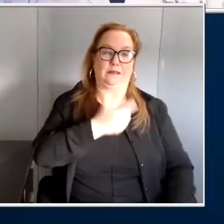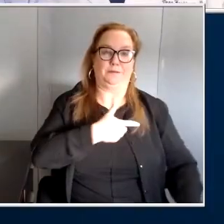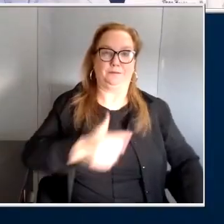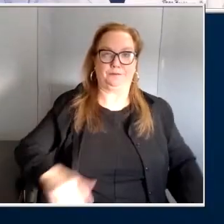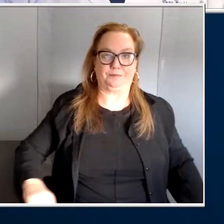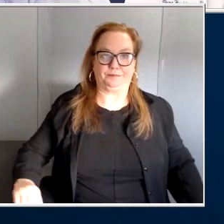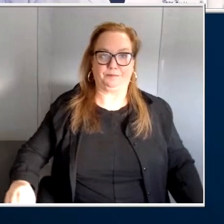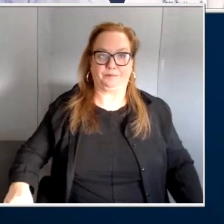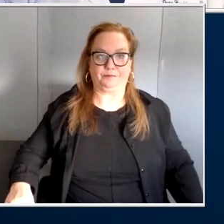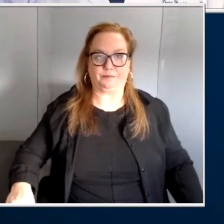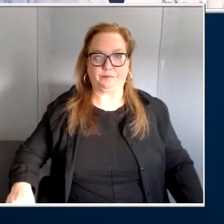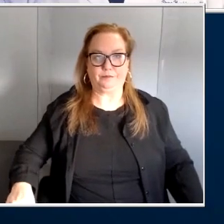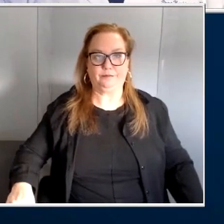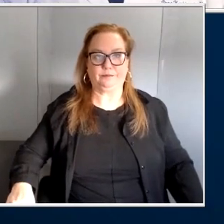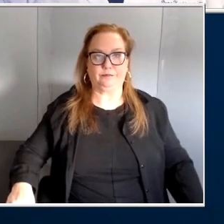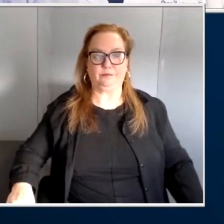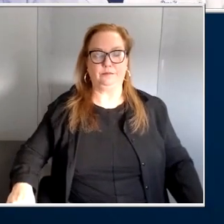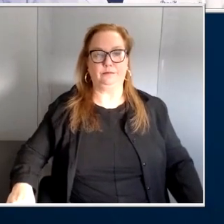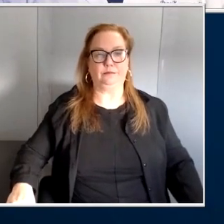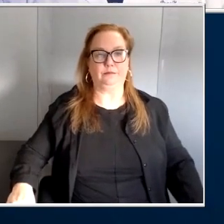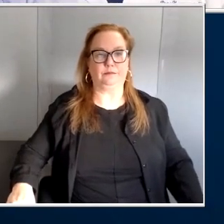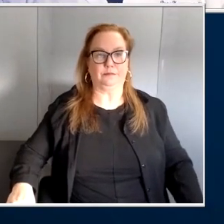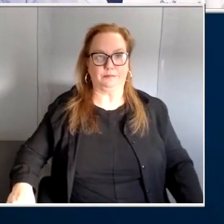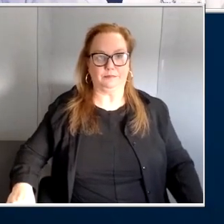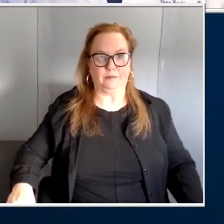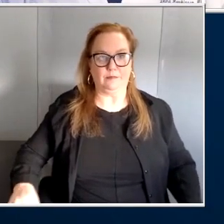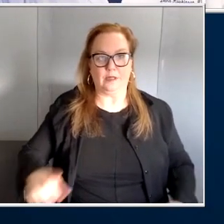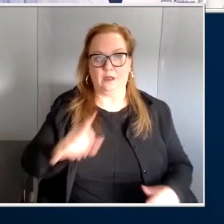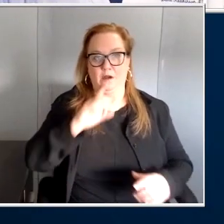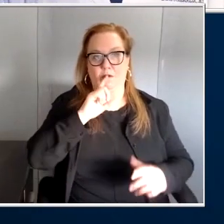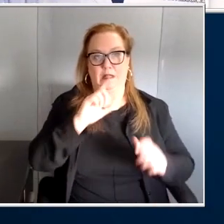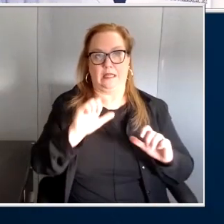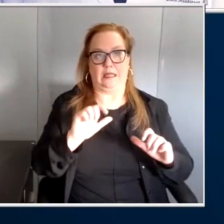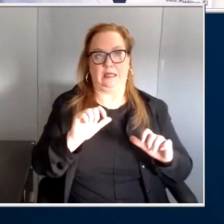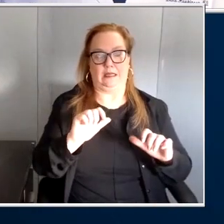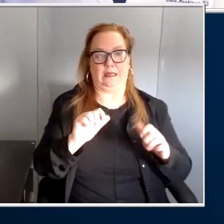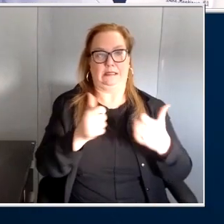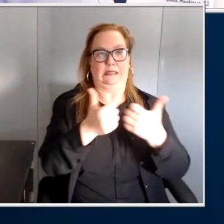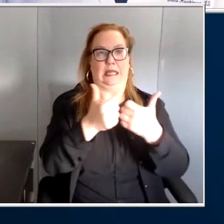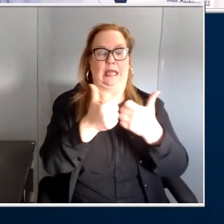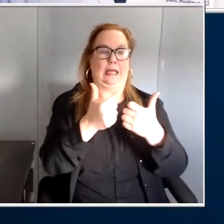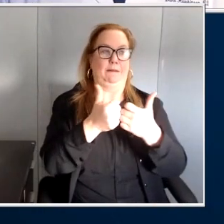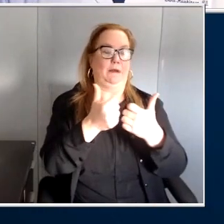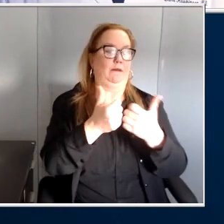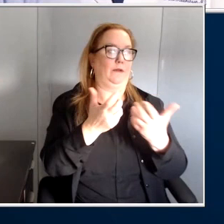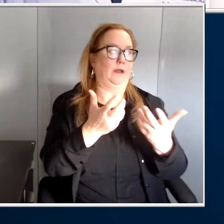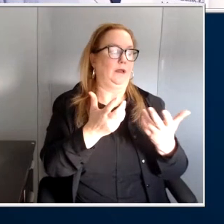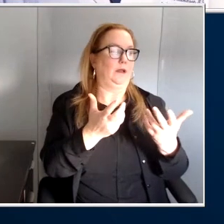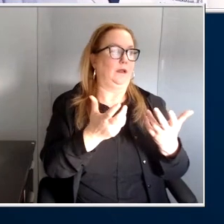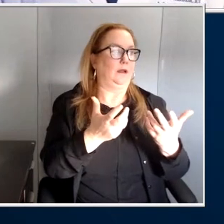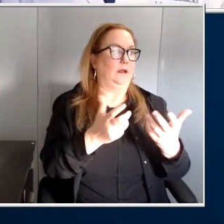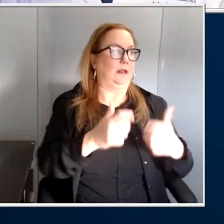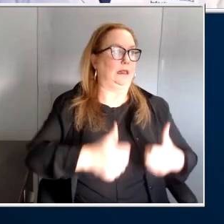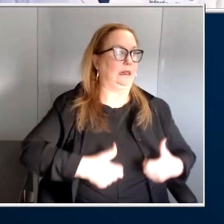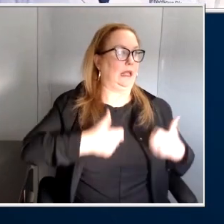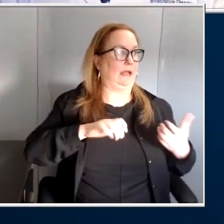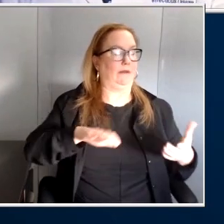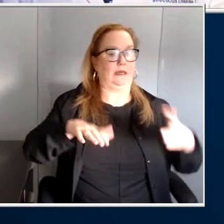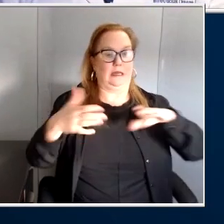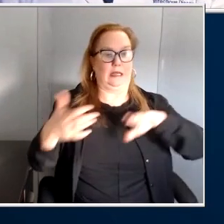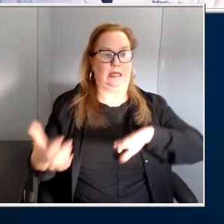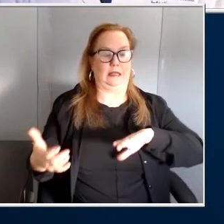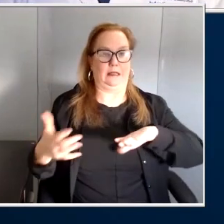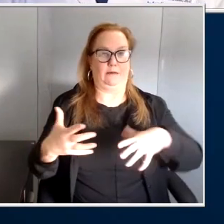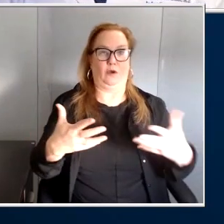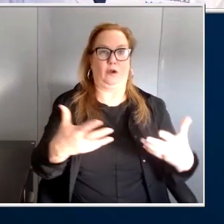I'm reminded that life is really a game of inches. Meaning the difference sometimes between life and death, you're in an automobile